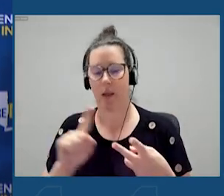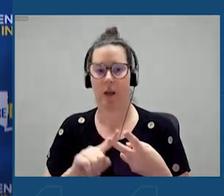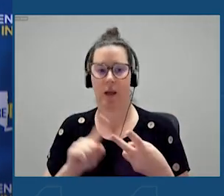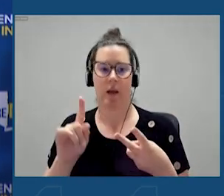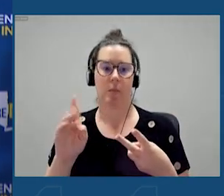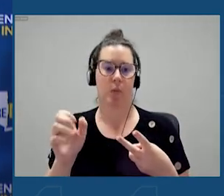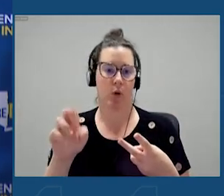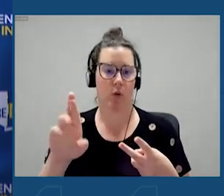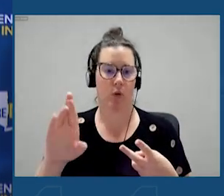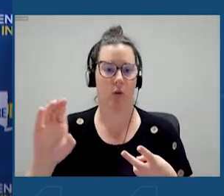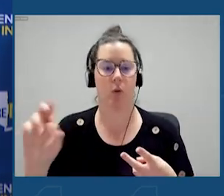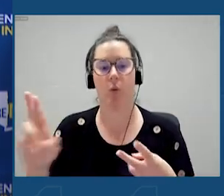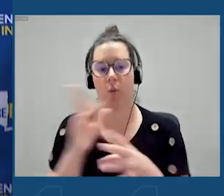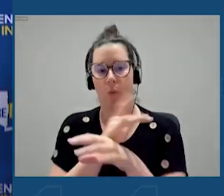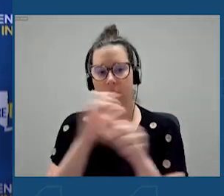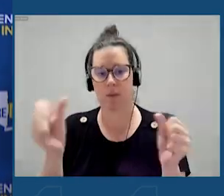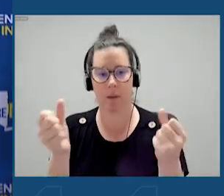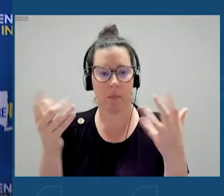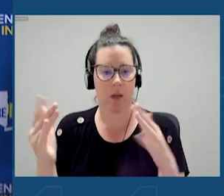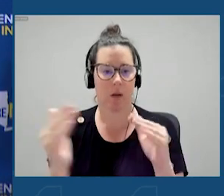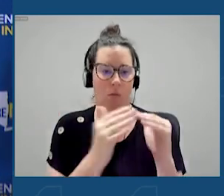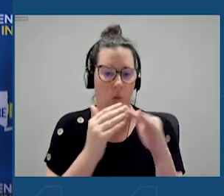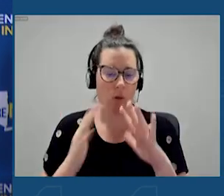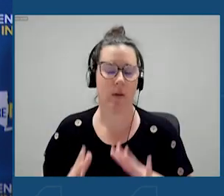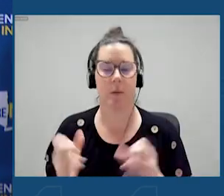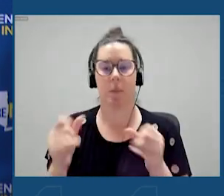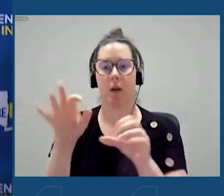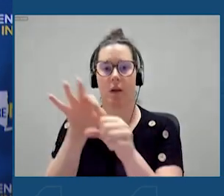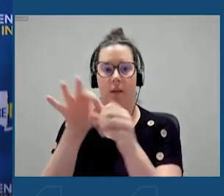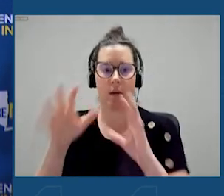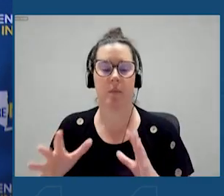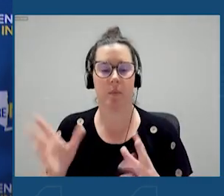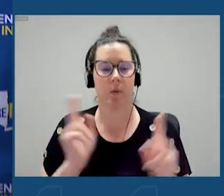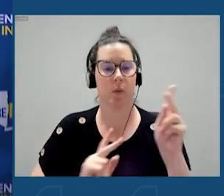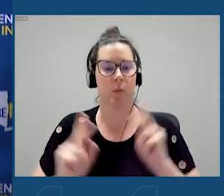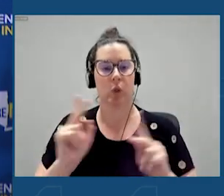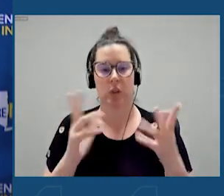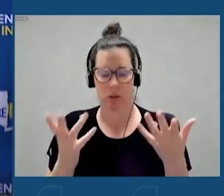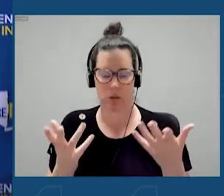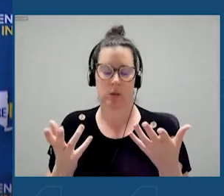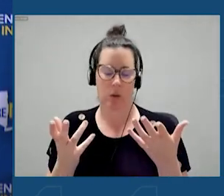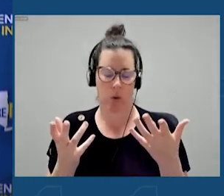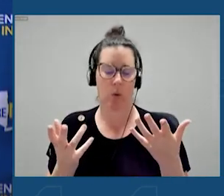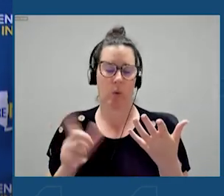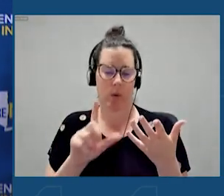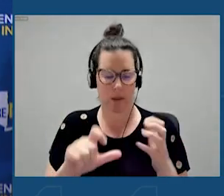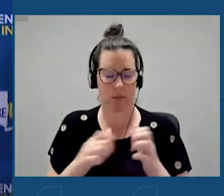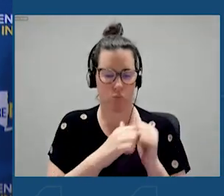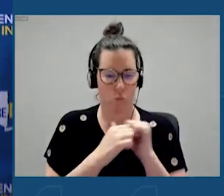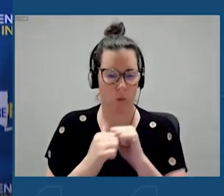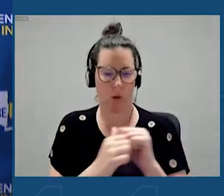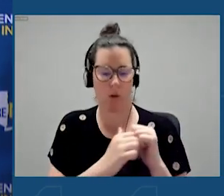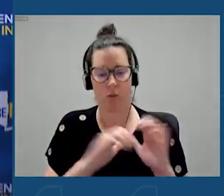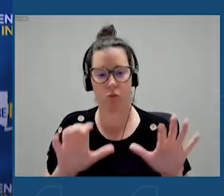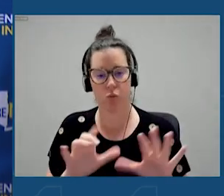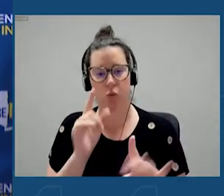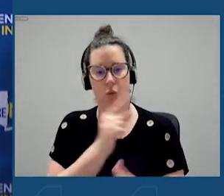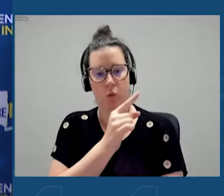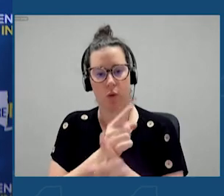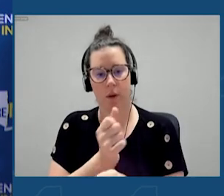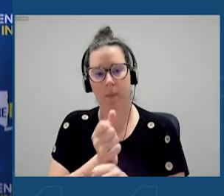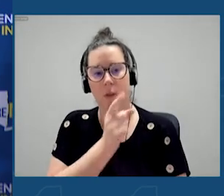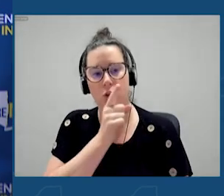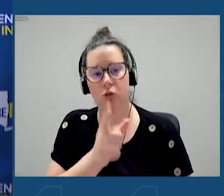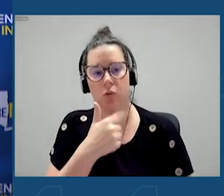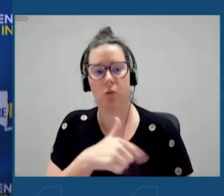many other colleagues in elected office, because we need to do this together, and we need to get it right to make sure that we have the model